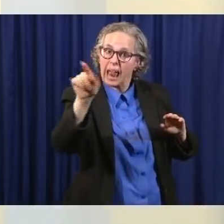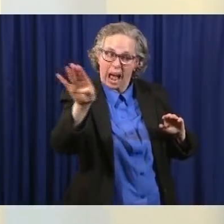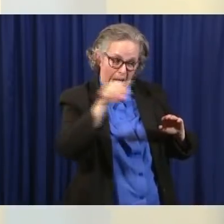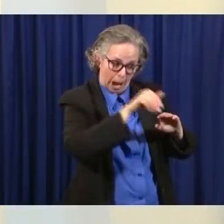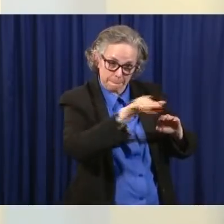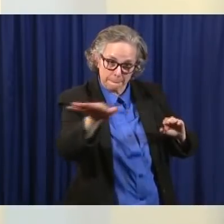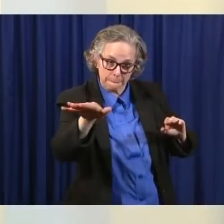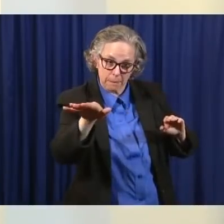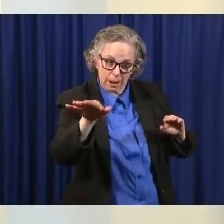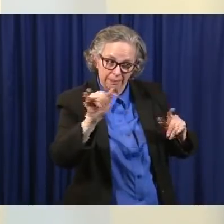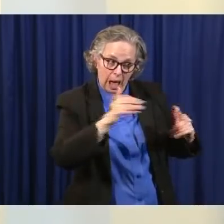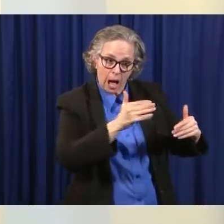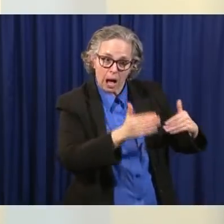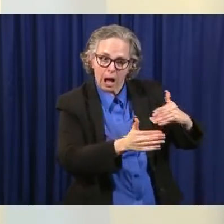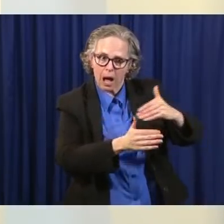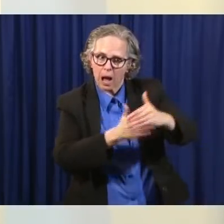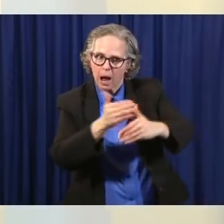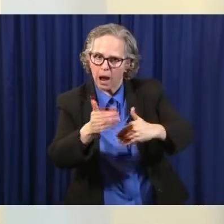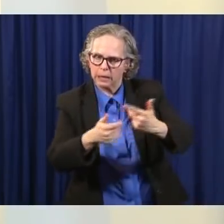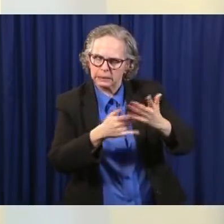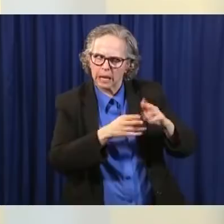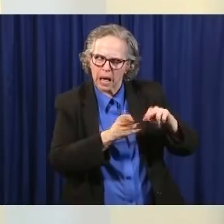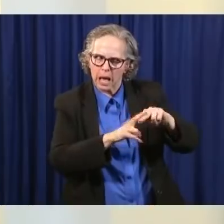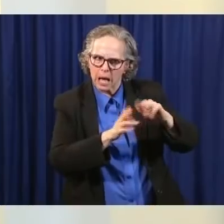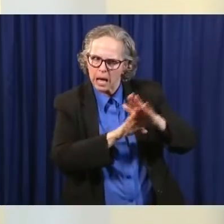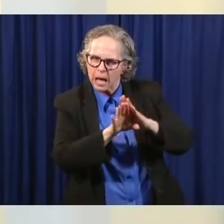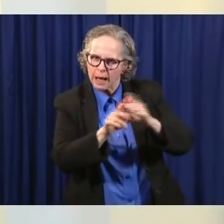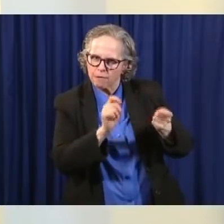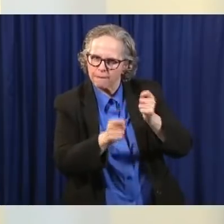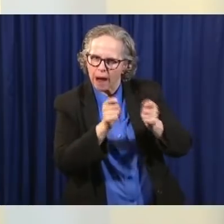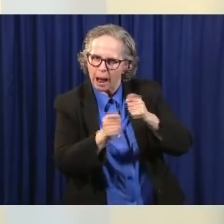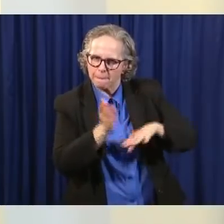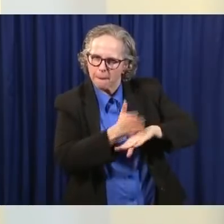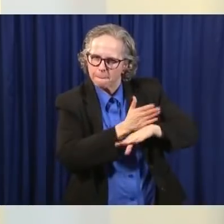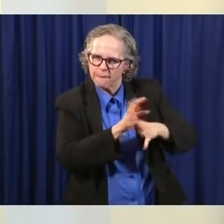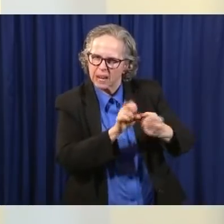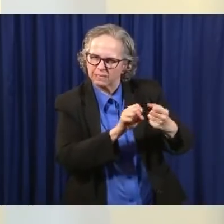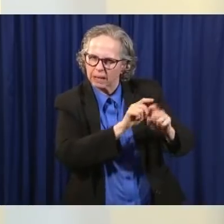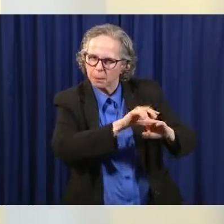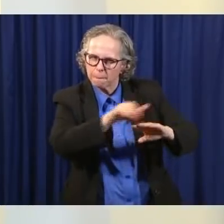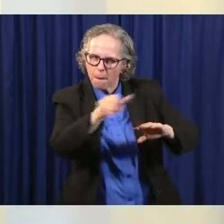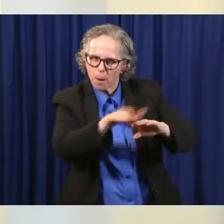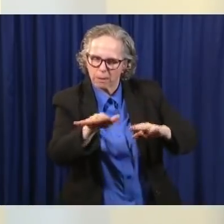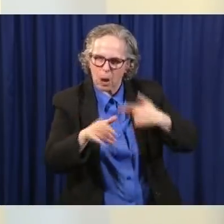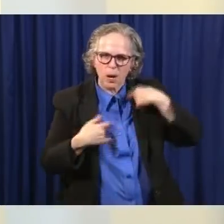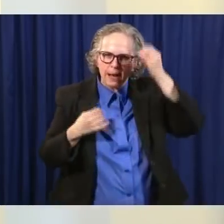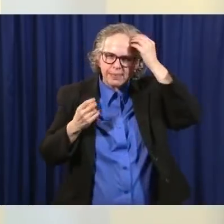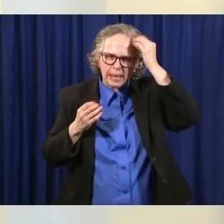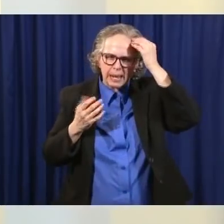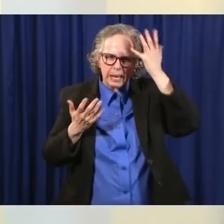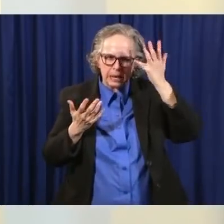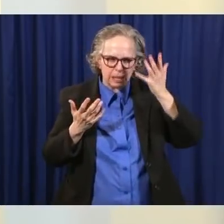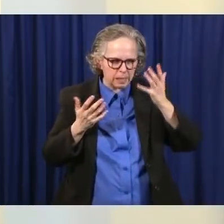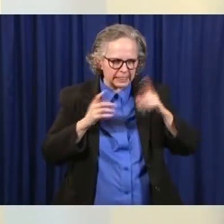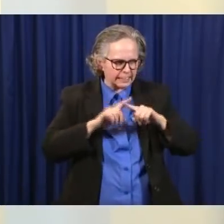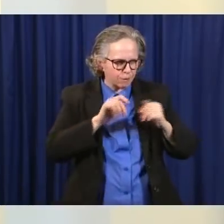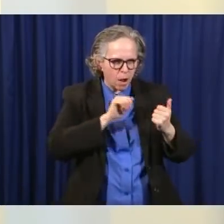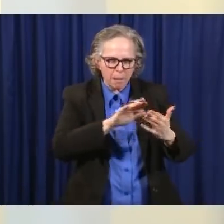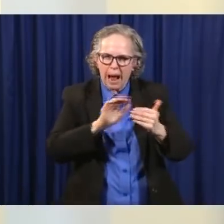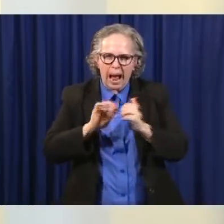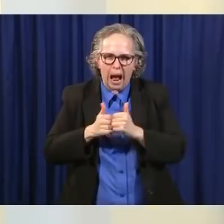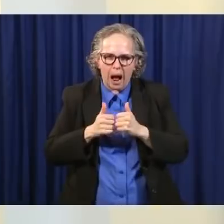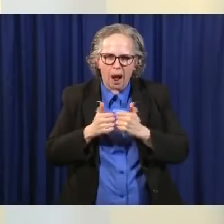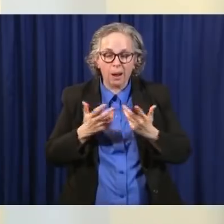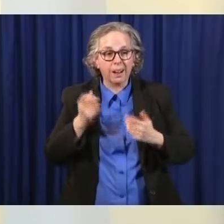under development as well and being refined. And we are actually looking at some unique ways to do that so that we don't miss anyone. We're